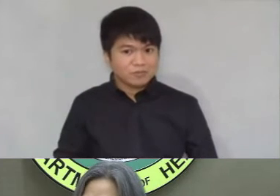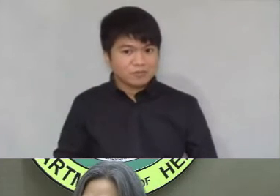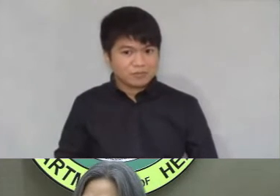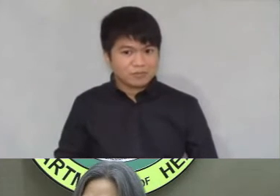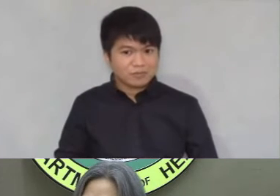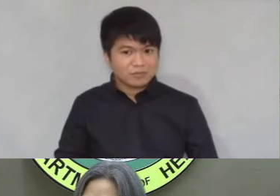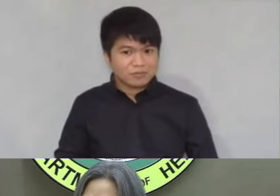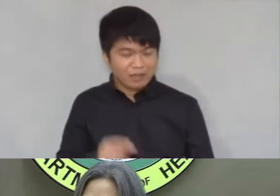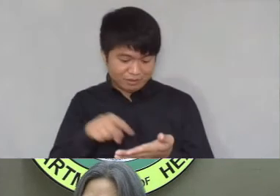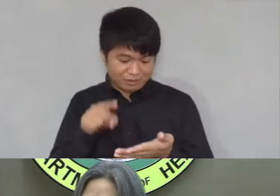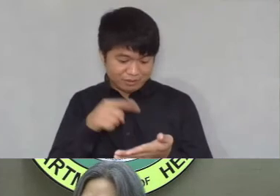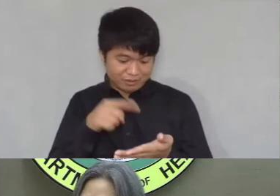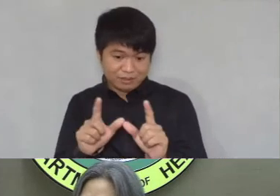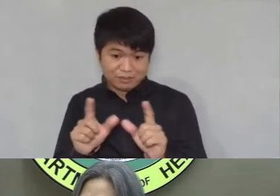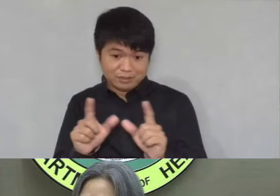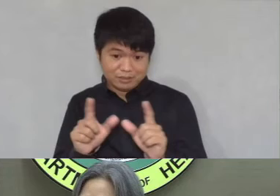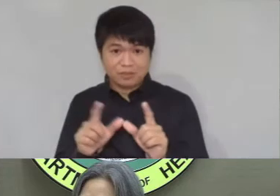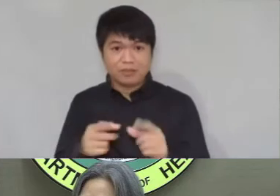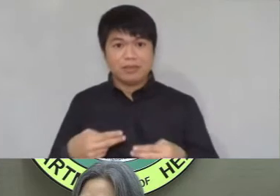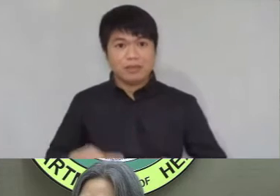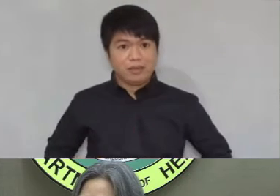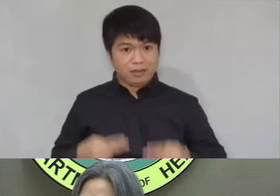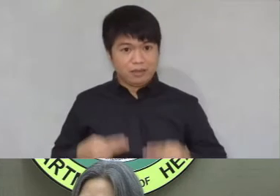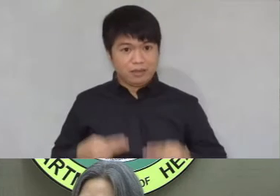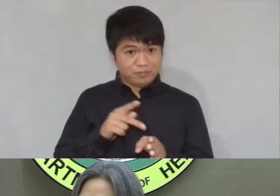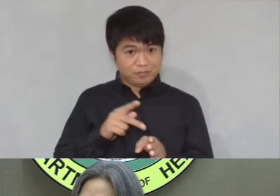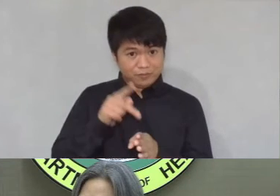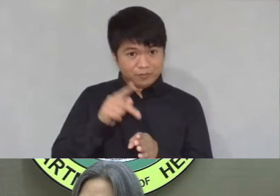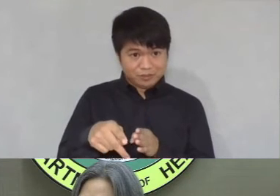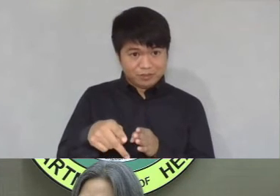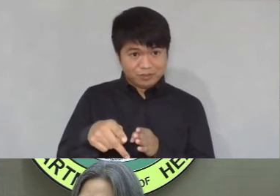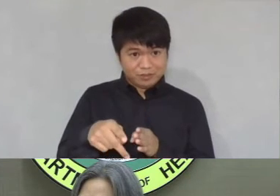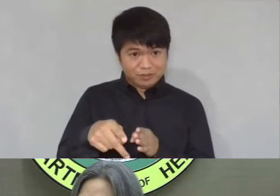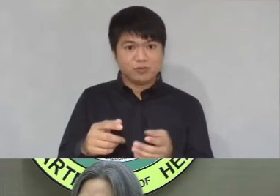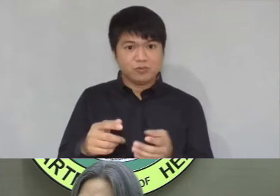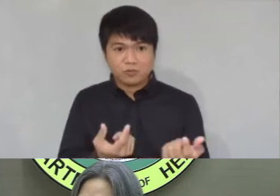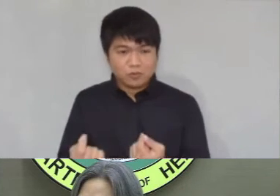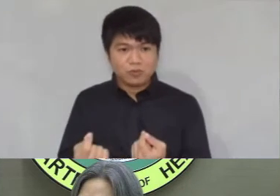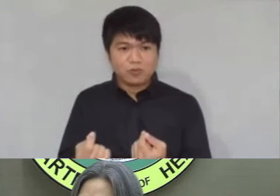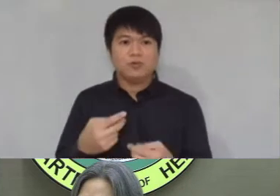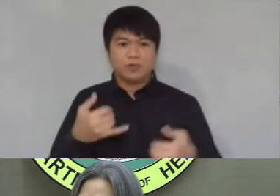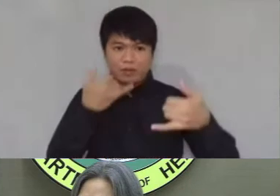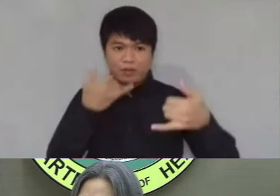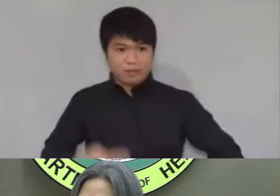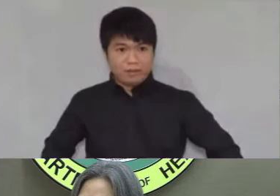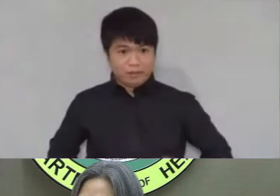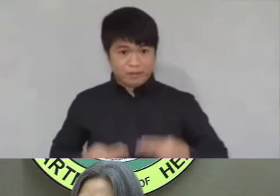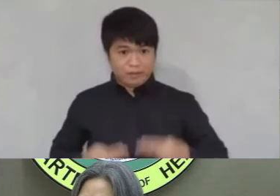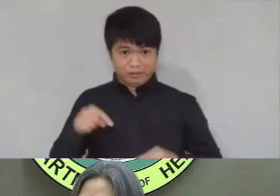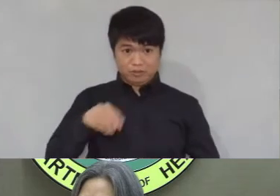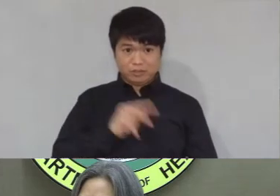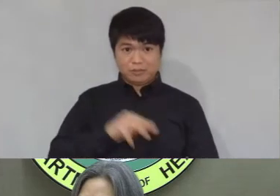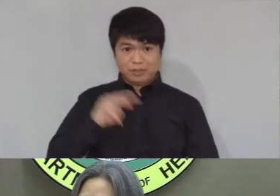additional licensing and accreditation for health professionals to practice telehealth. Yan. So although konti lang